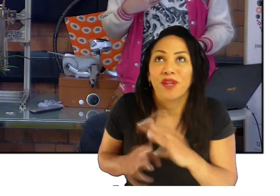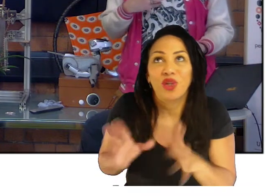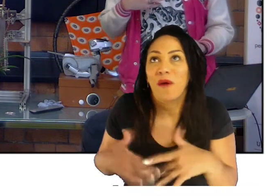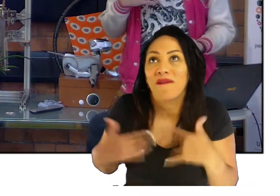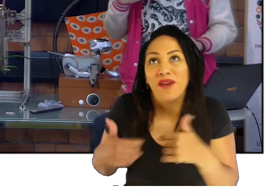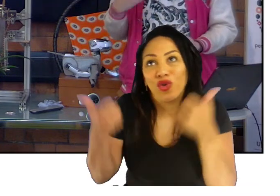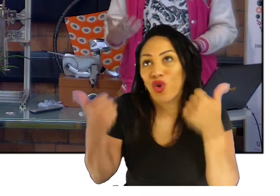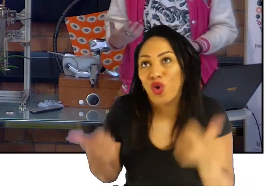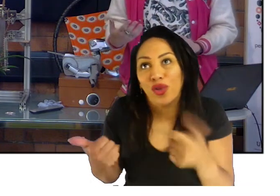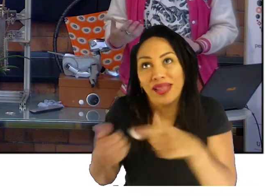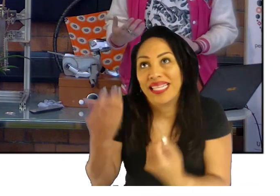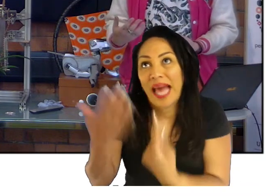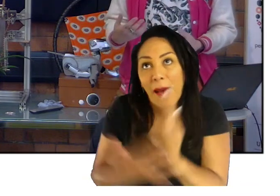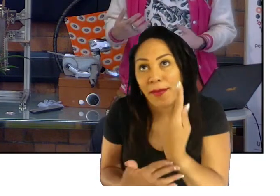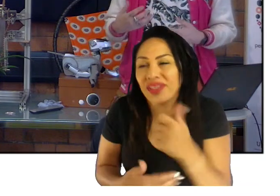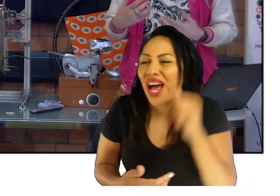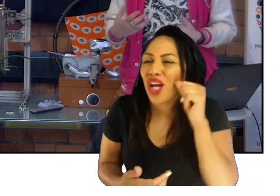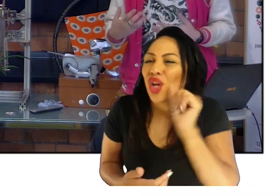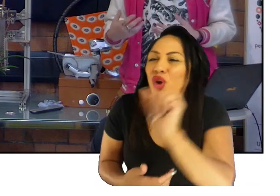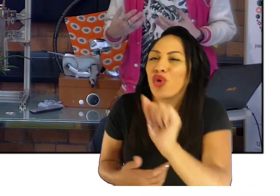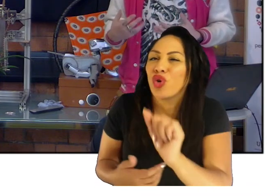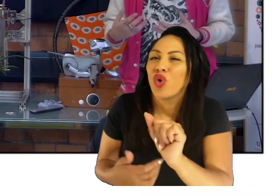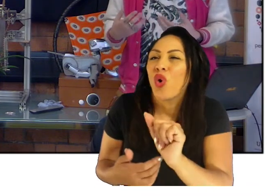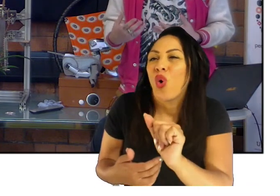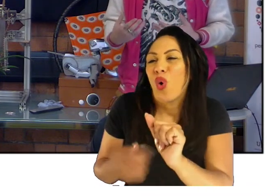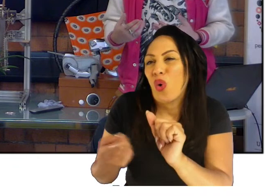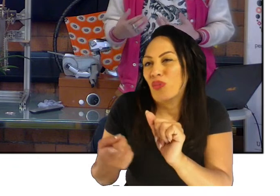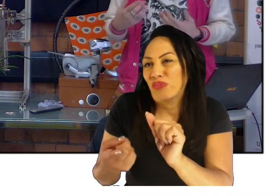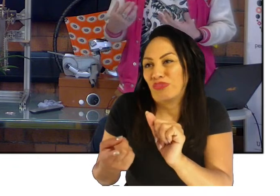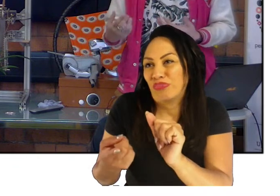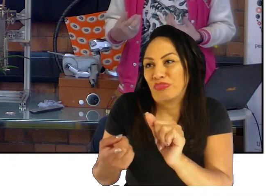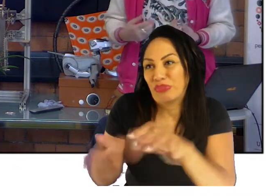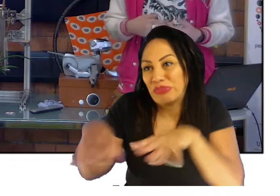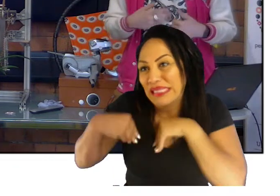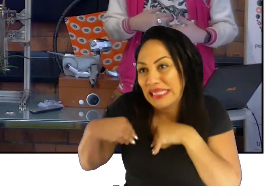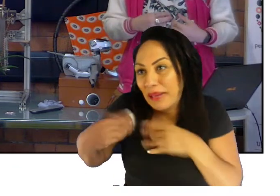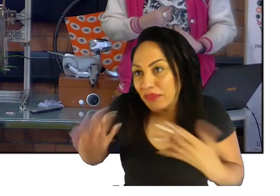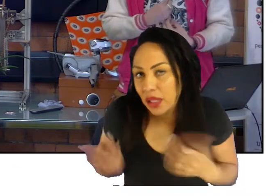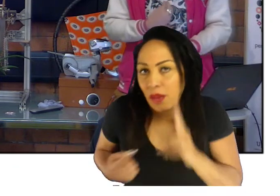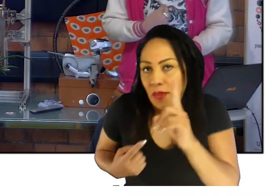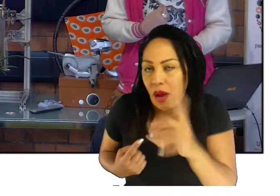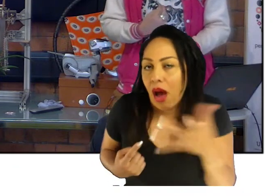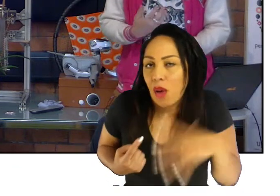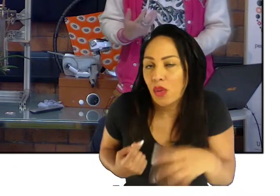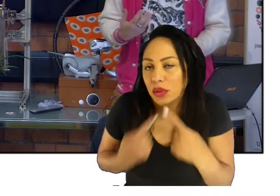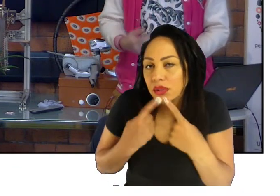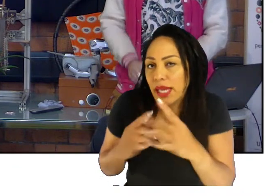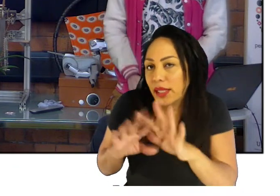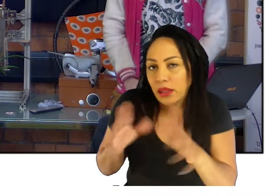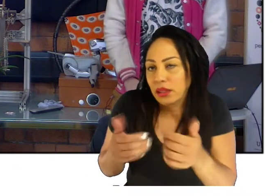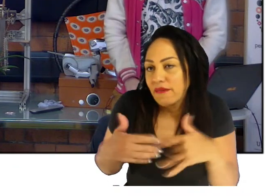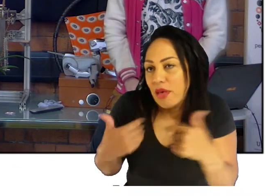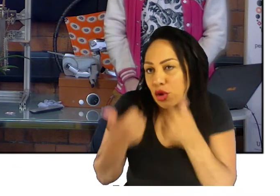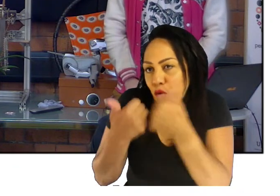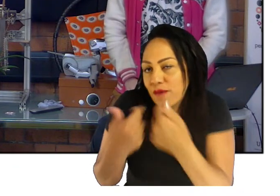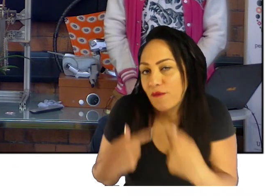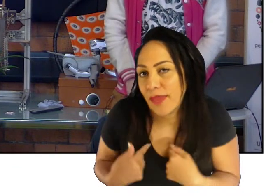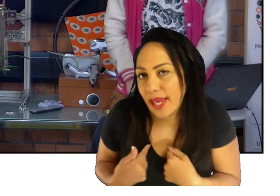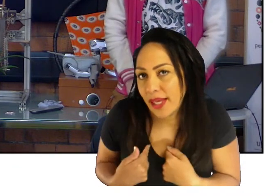but I want to take a moment to say, this doesn't feel good for me.